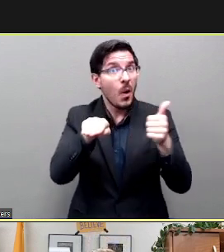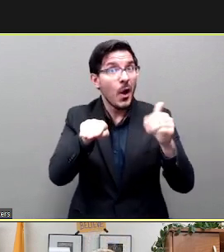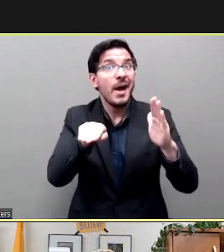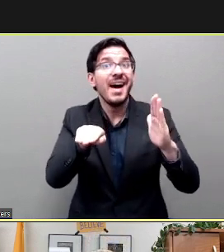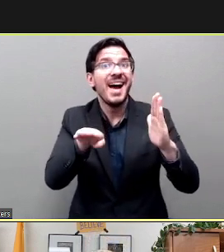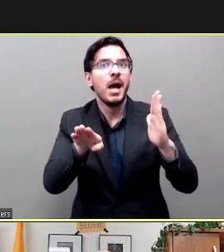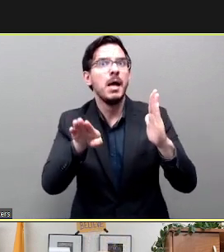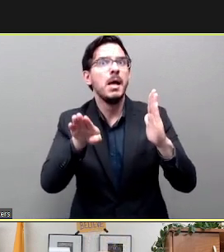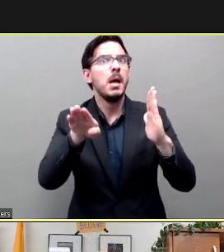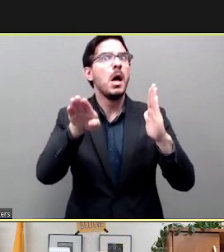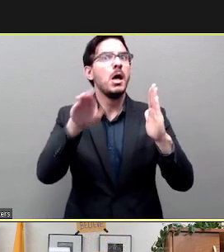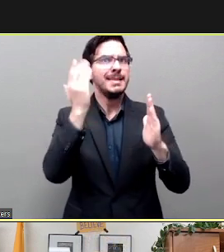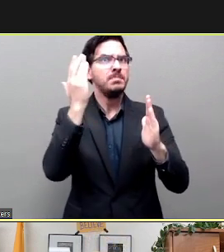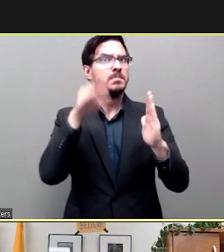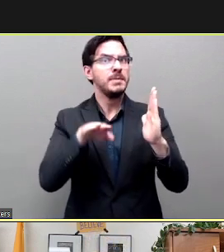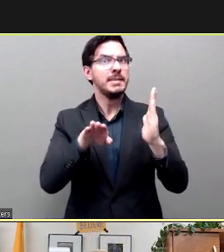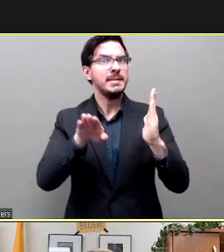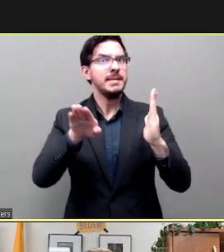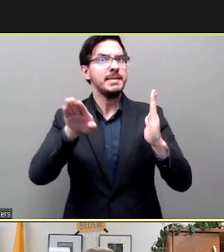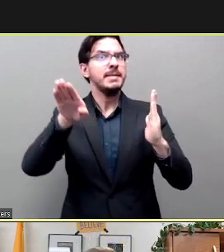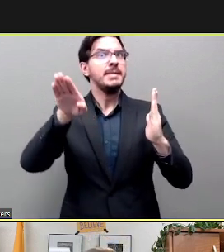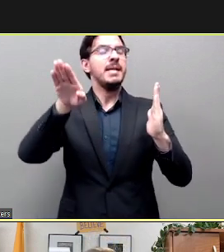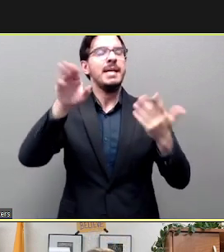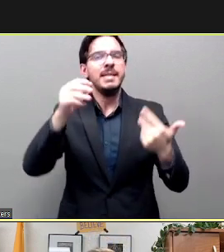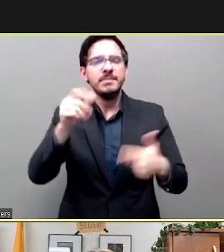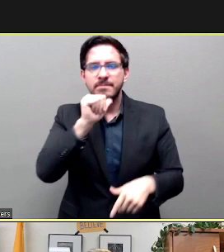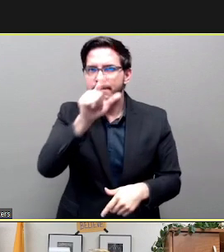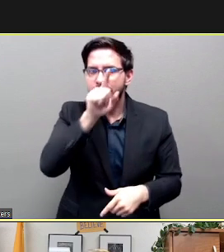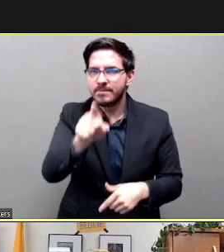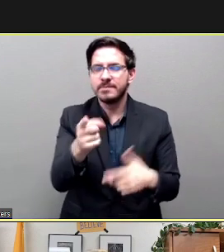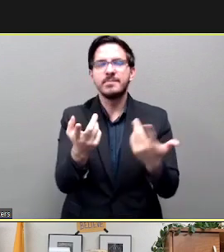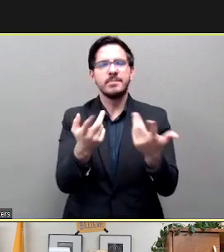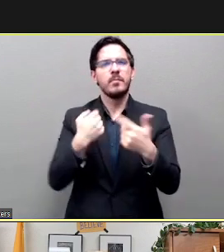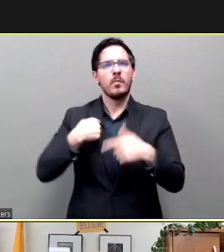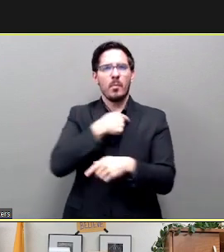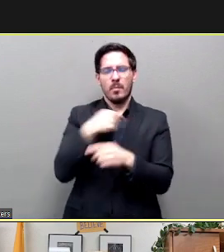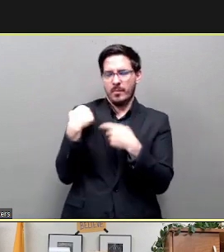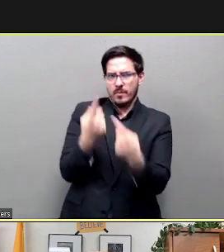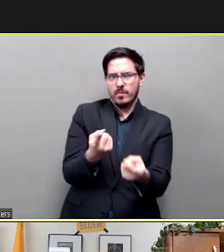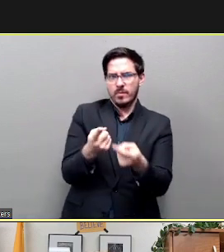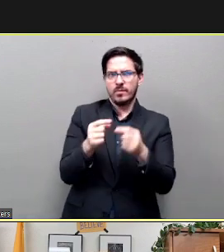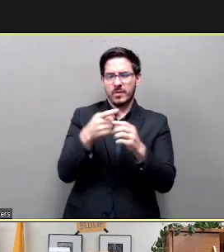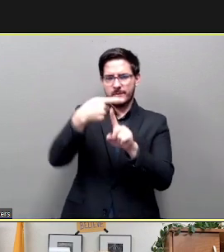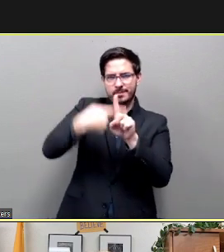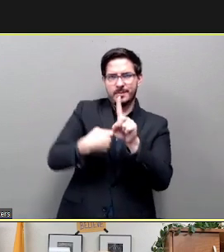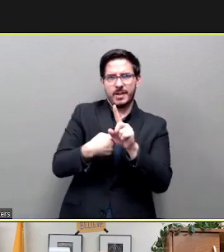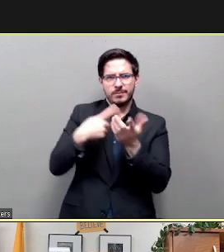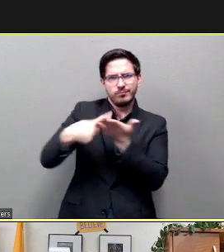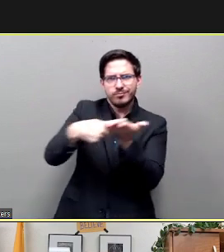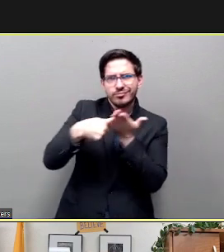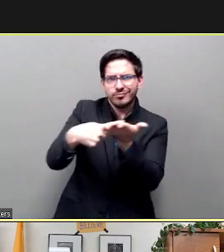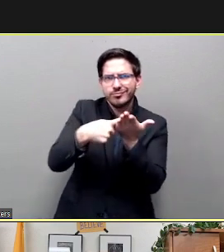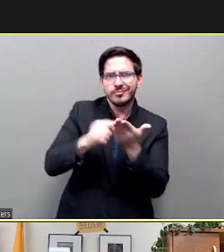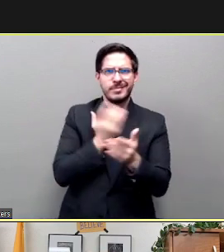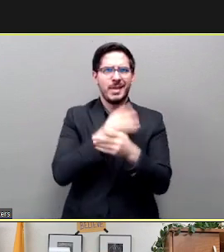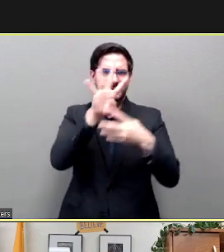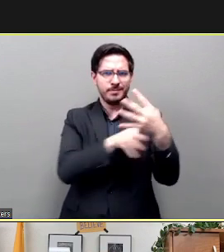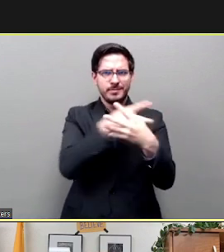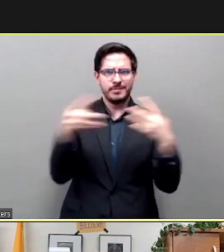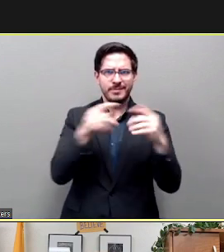about at many of our modeling team meetings over the past month. Let's go to the next